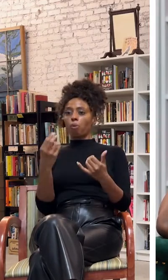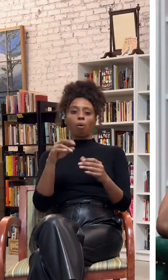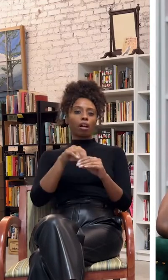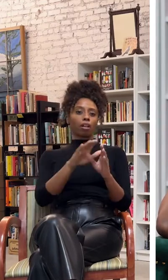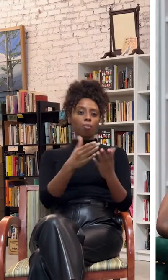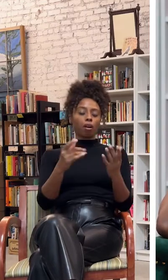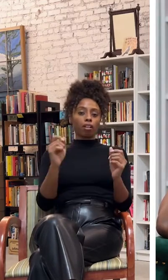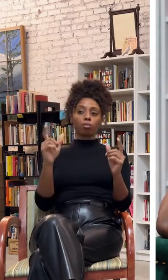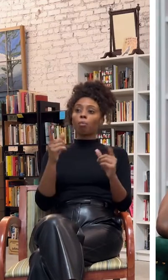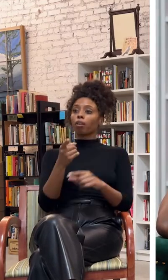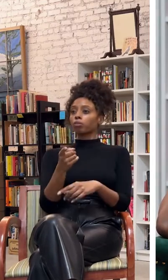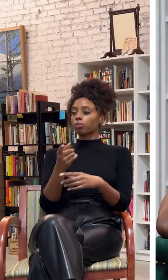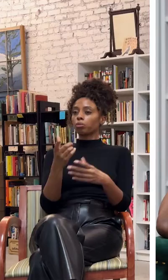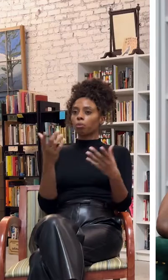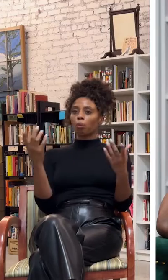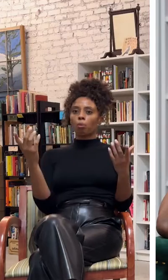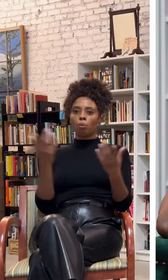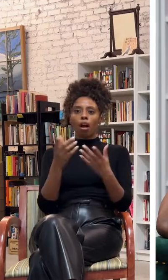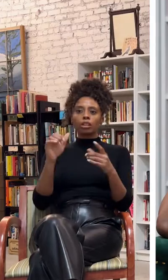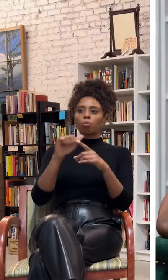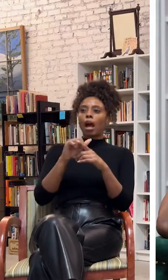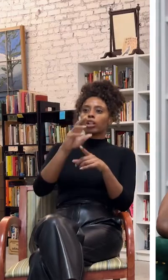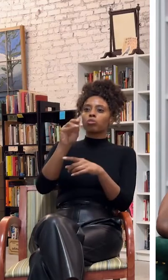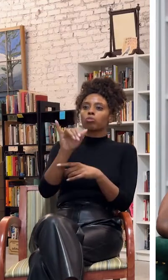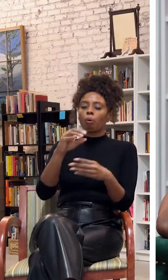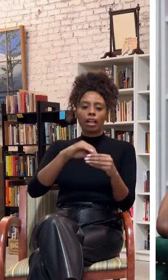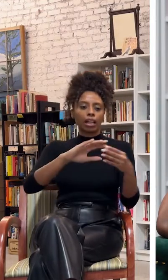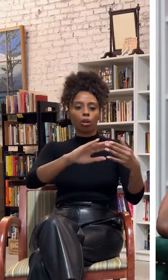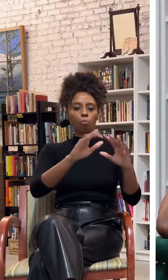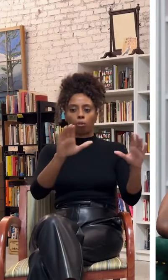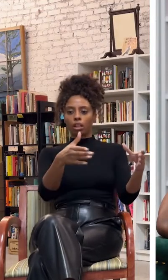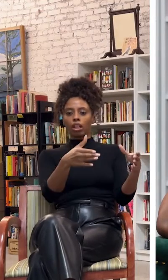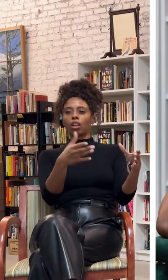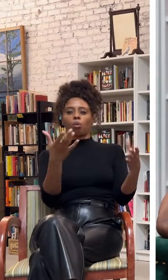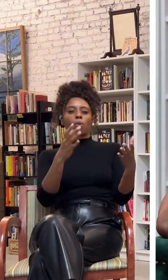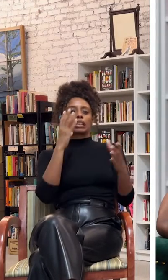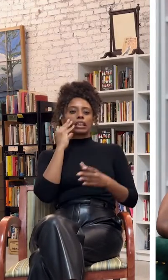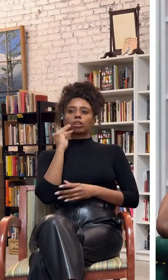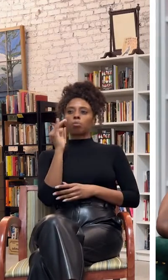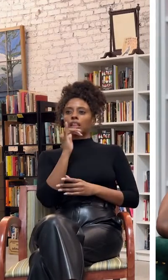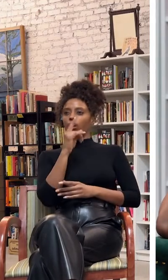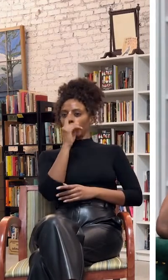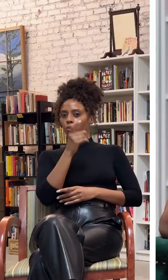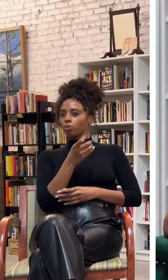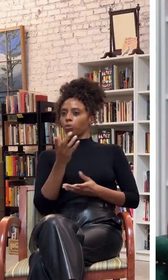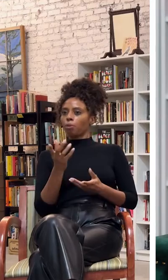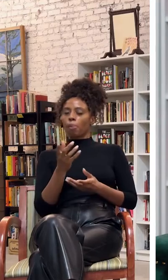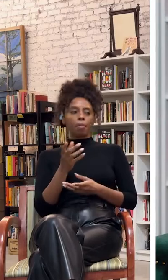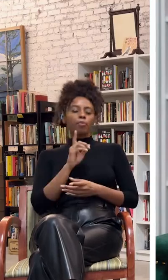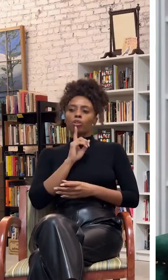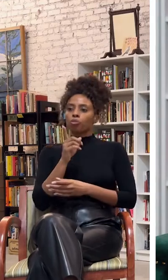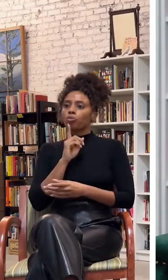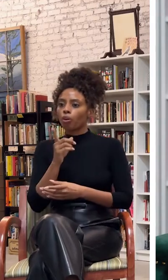book that surprised you. What has practicing joy in community what's that experience been for you?